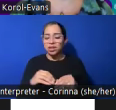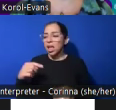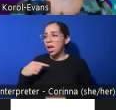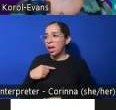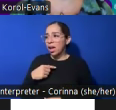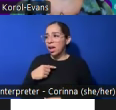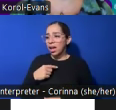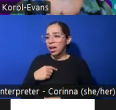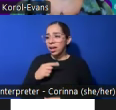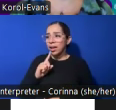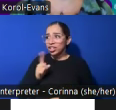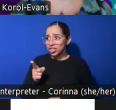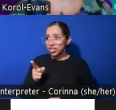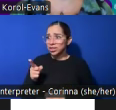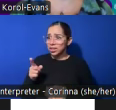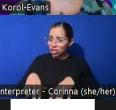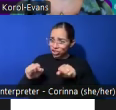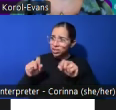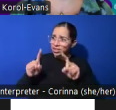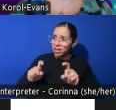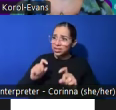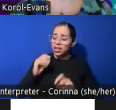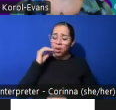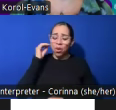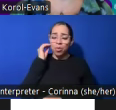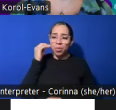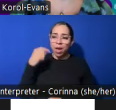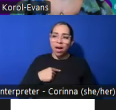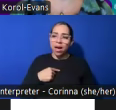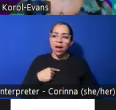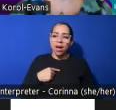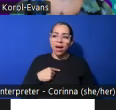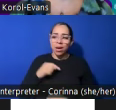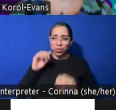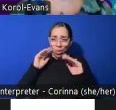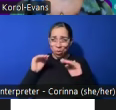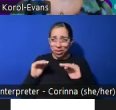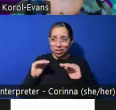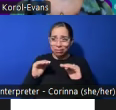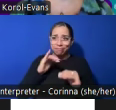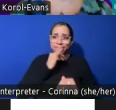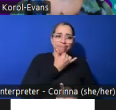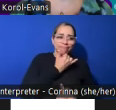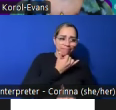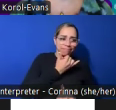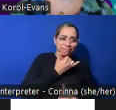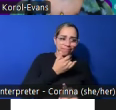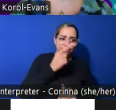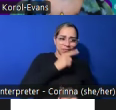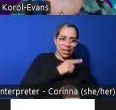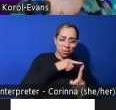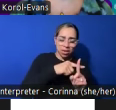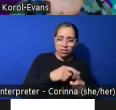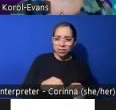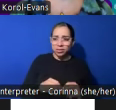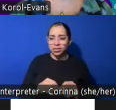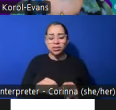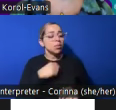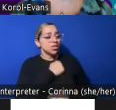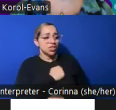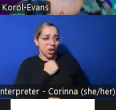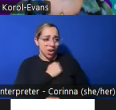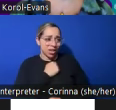took a test at home. I was hoping it was wrong. I'm sorry that this isn't the news that you wanted. Is